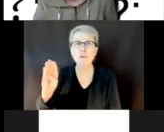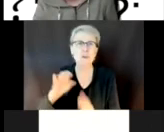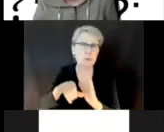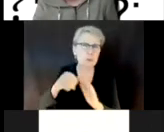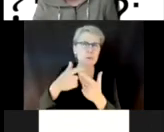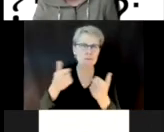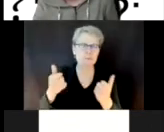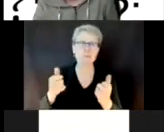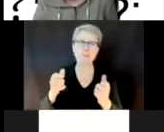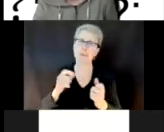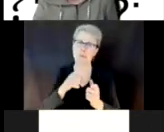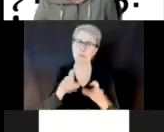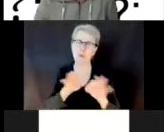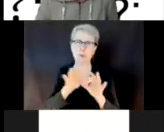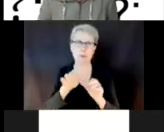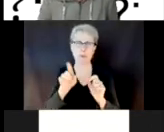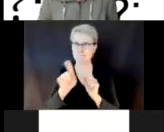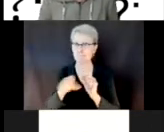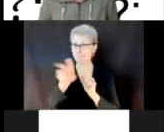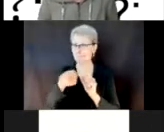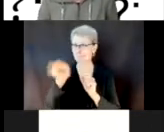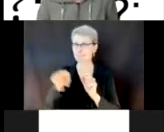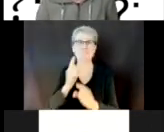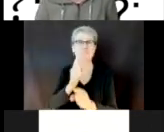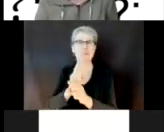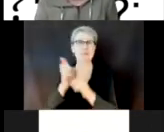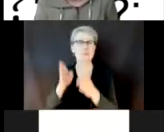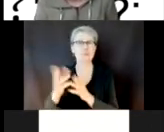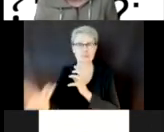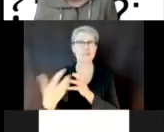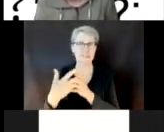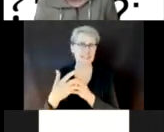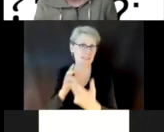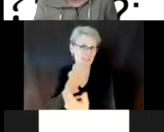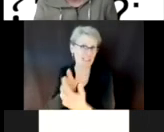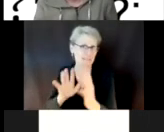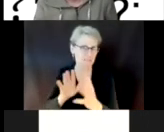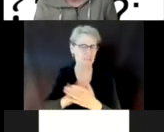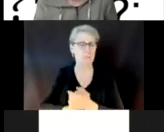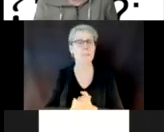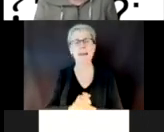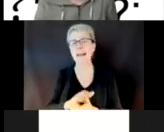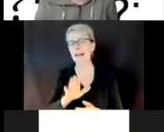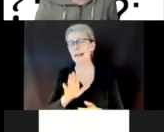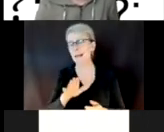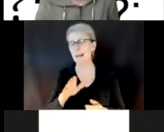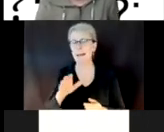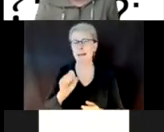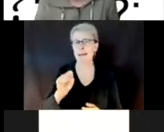fit. I would note that if you're working with somebody on